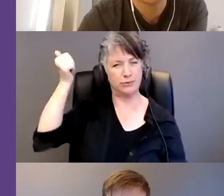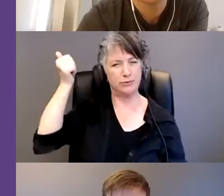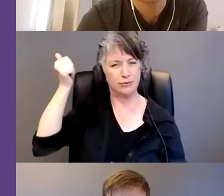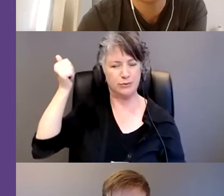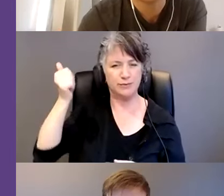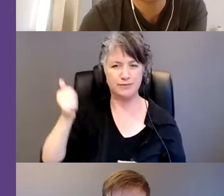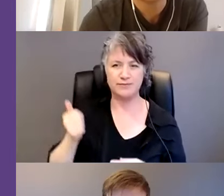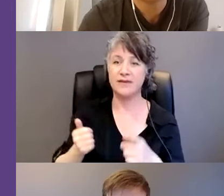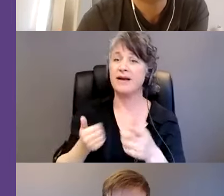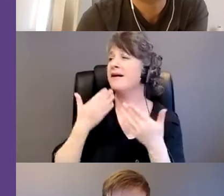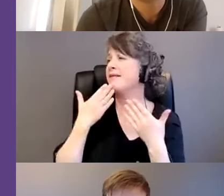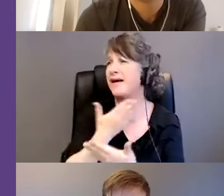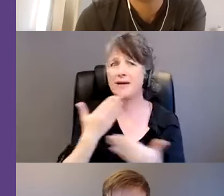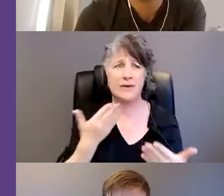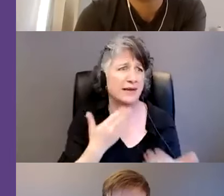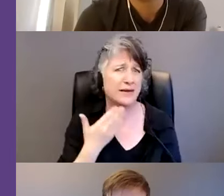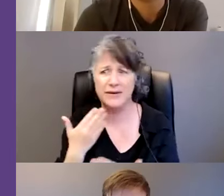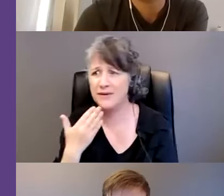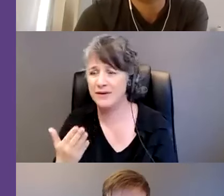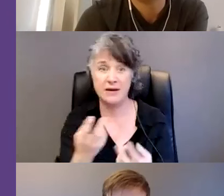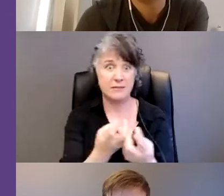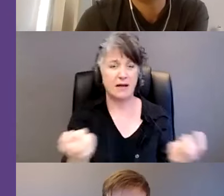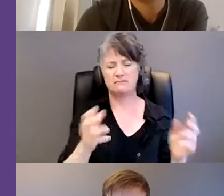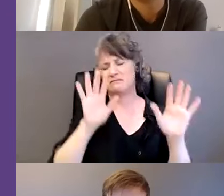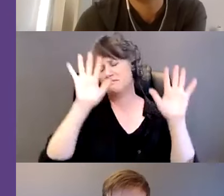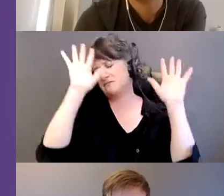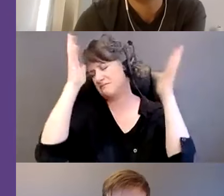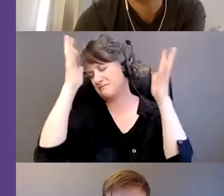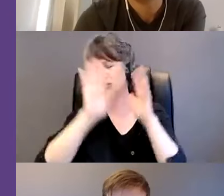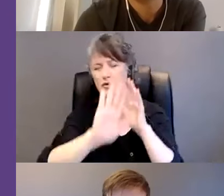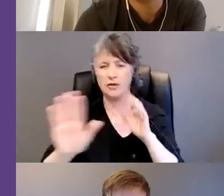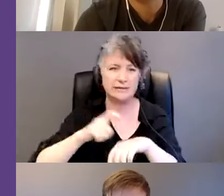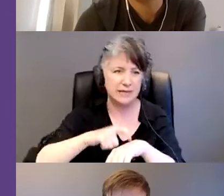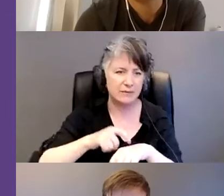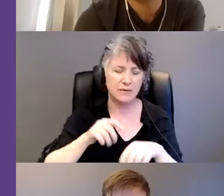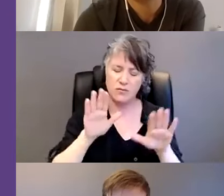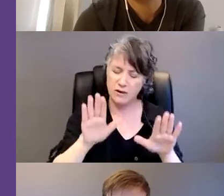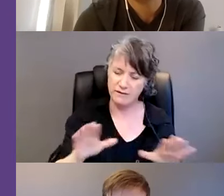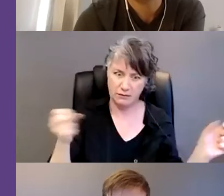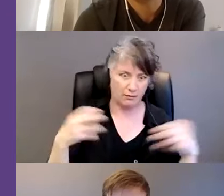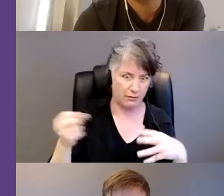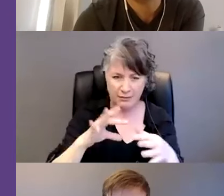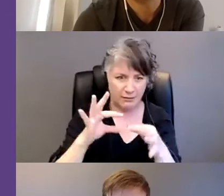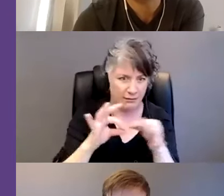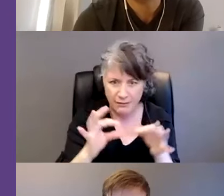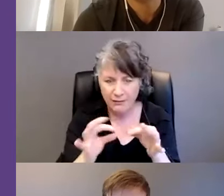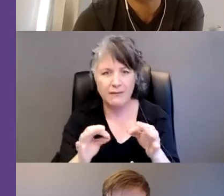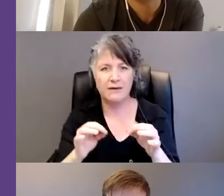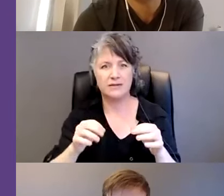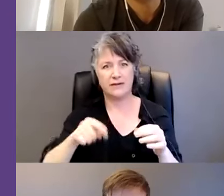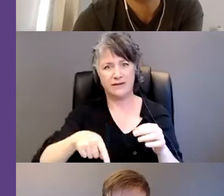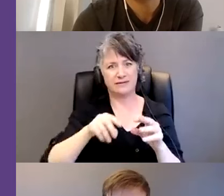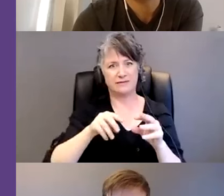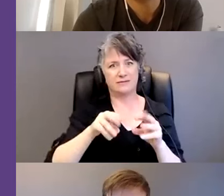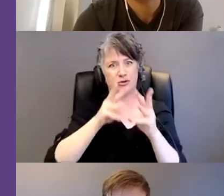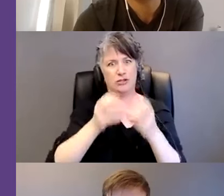everyone. Thank you to our wonderful distinguished panel today for their time, all their input into making this webinar such a